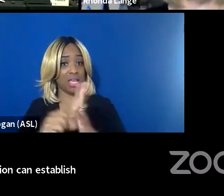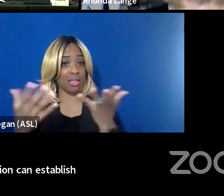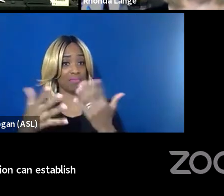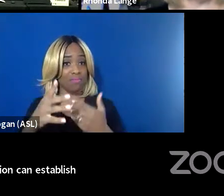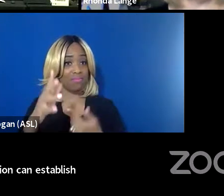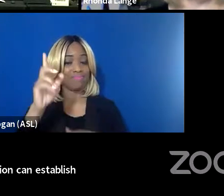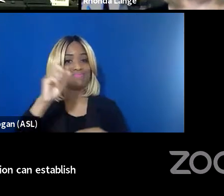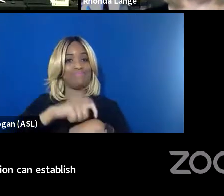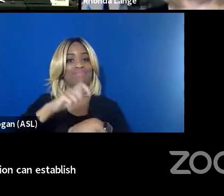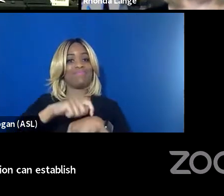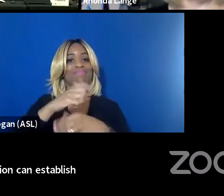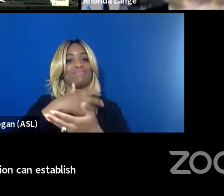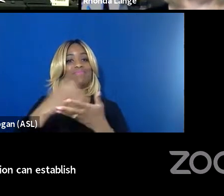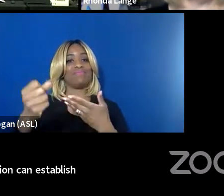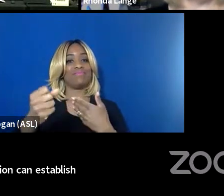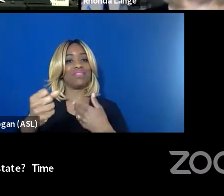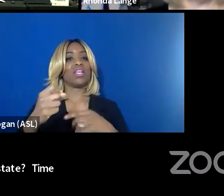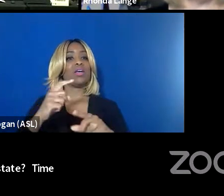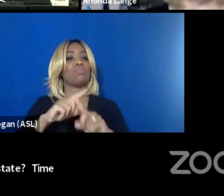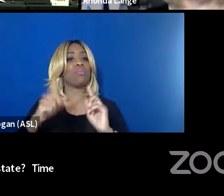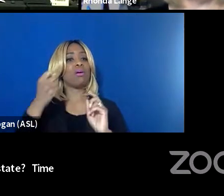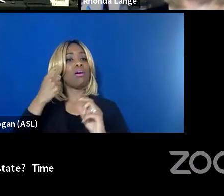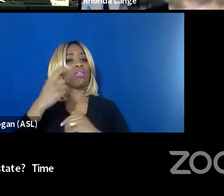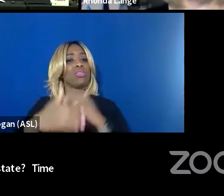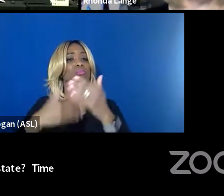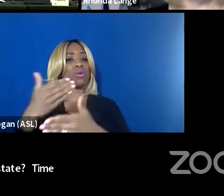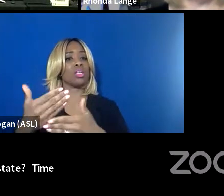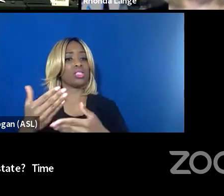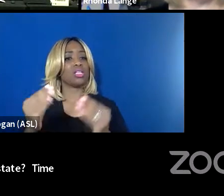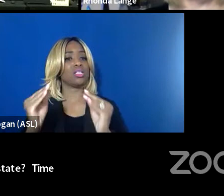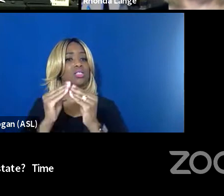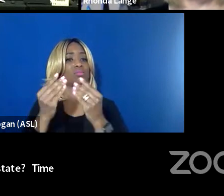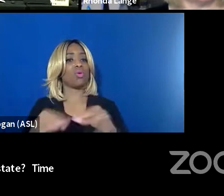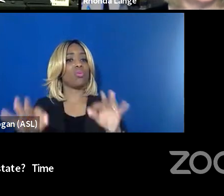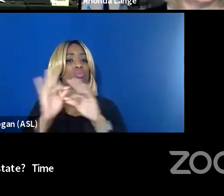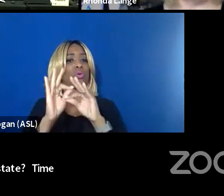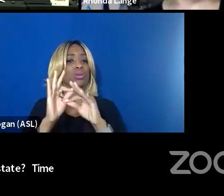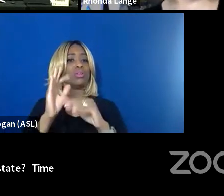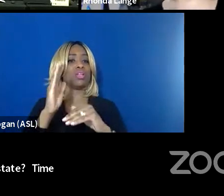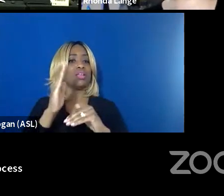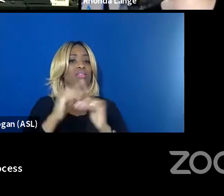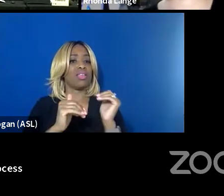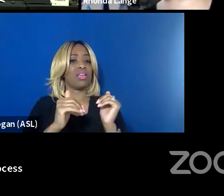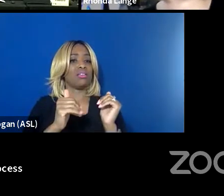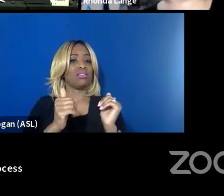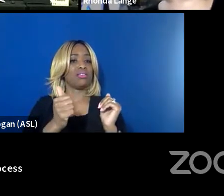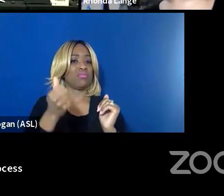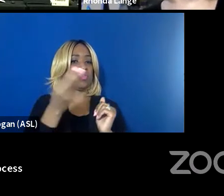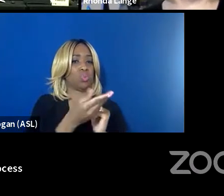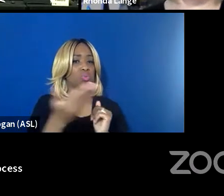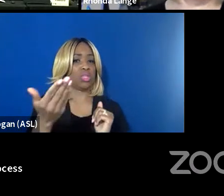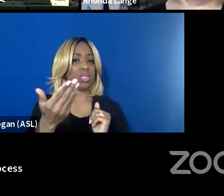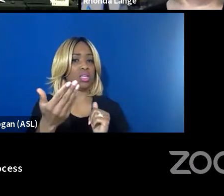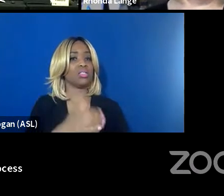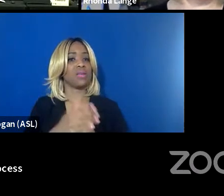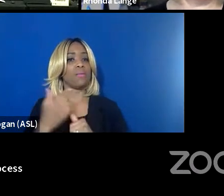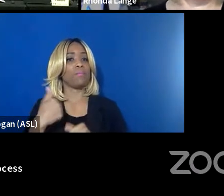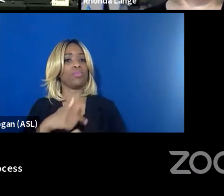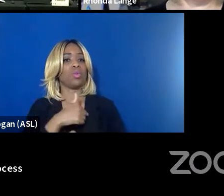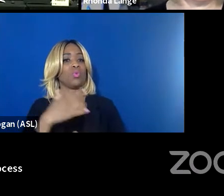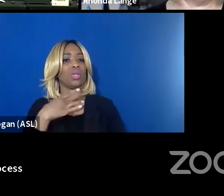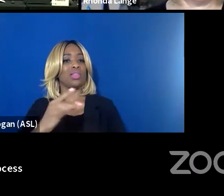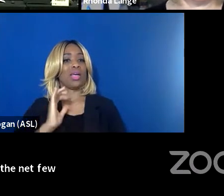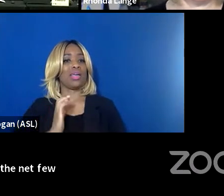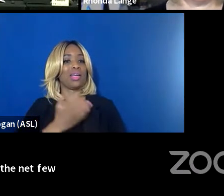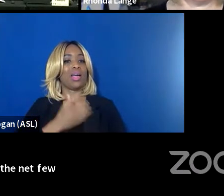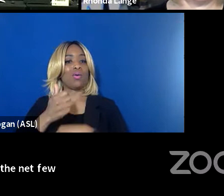Time is up, but the process is more important than the net few things. And we like our